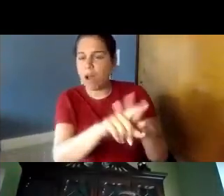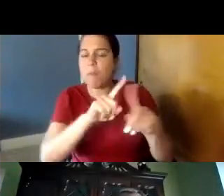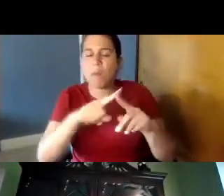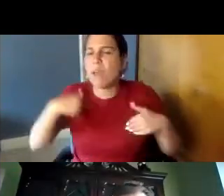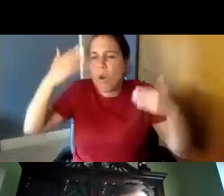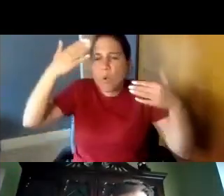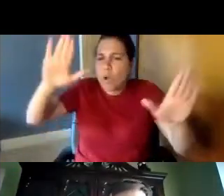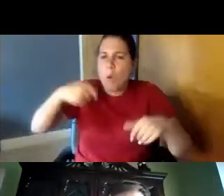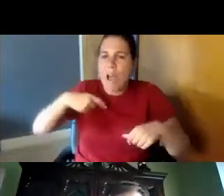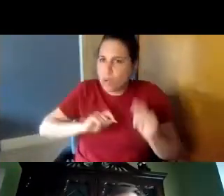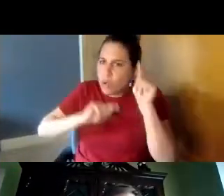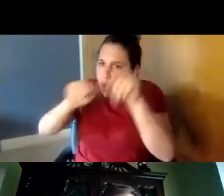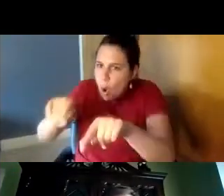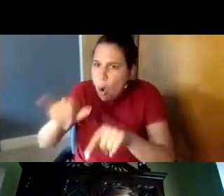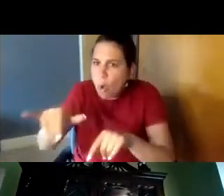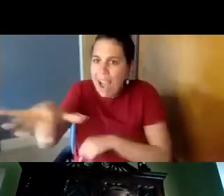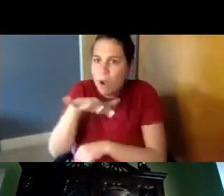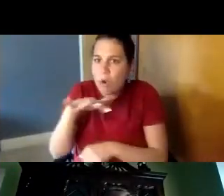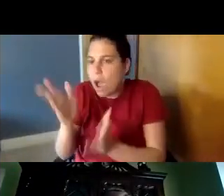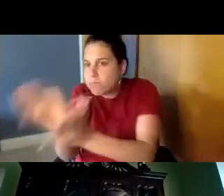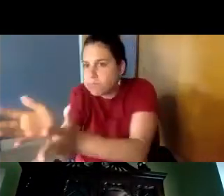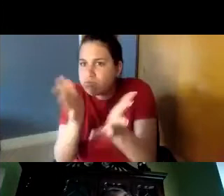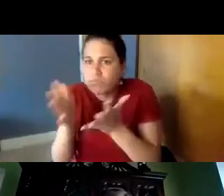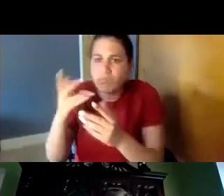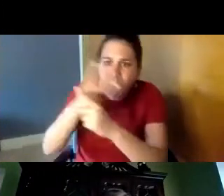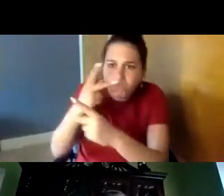to the people who live there.